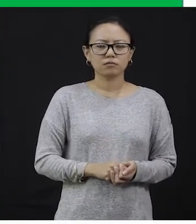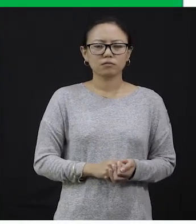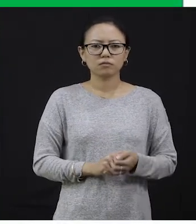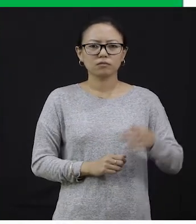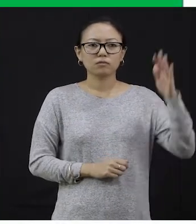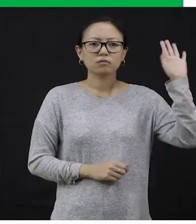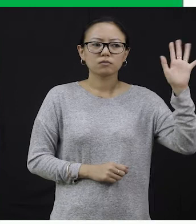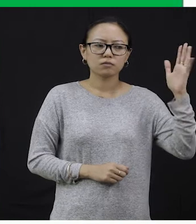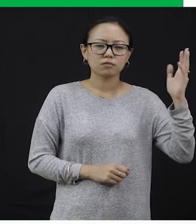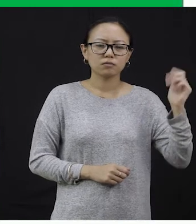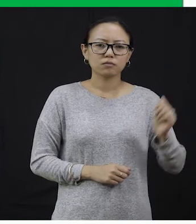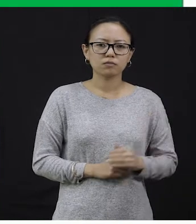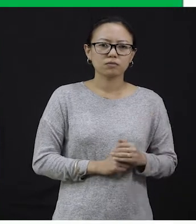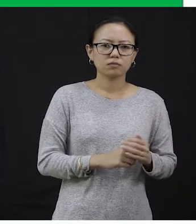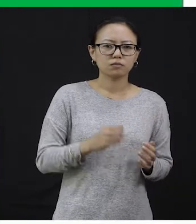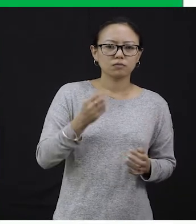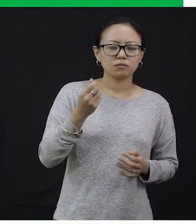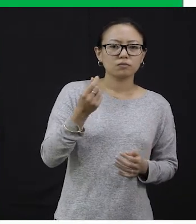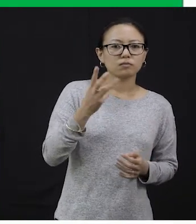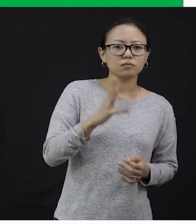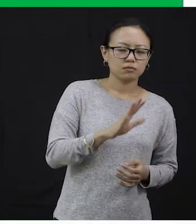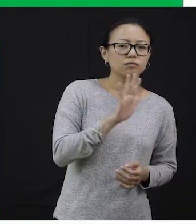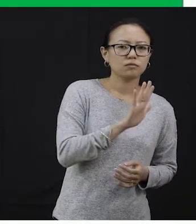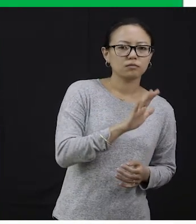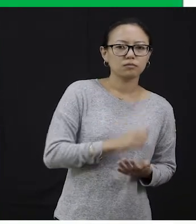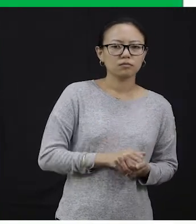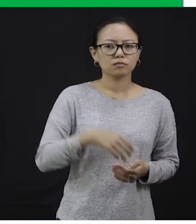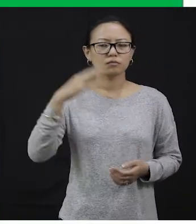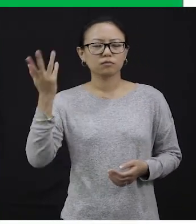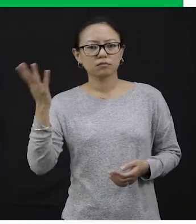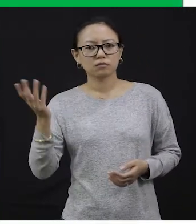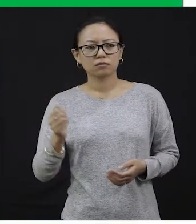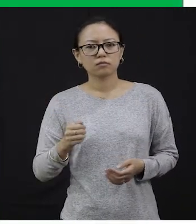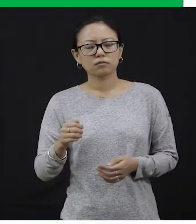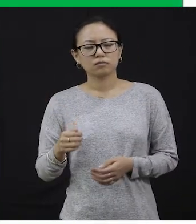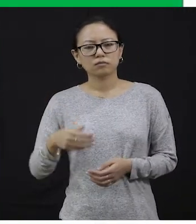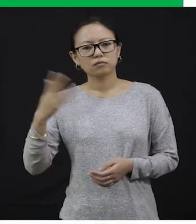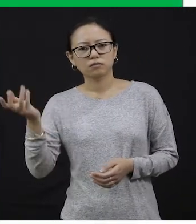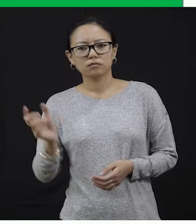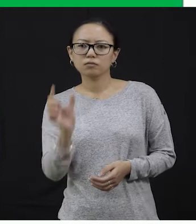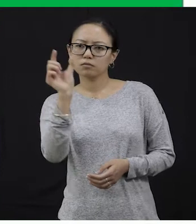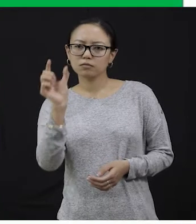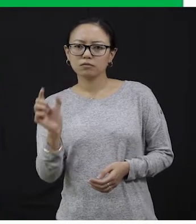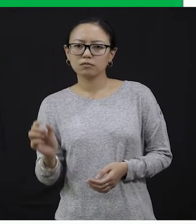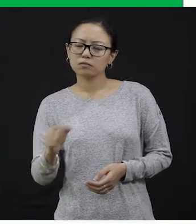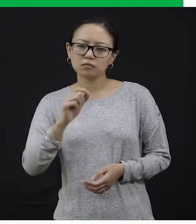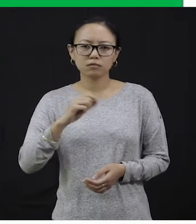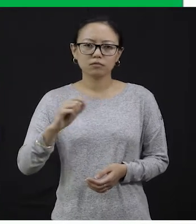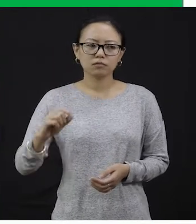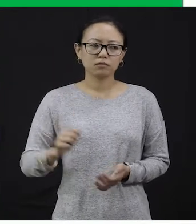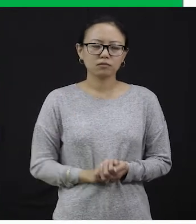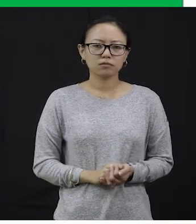will write in figures, which is in numerals. On the right column, we will write in words, that is their number name.